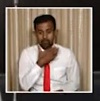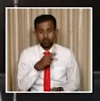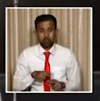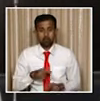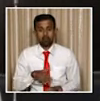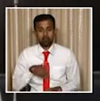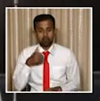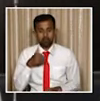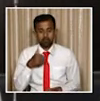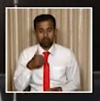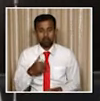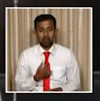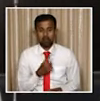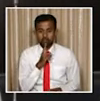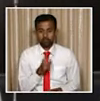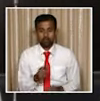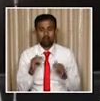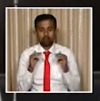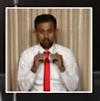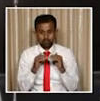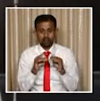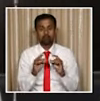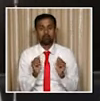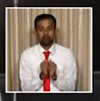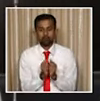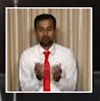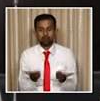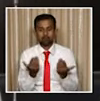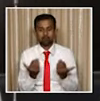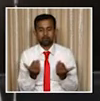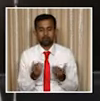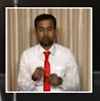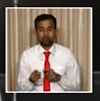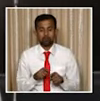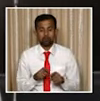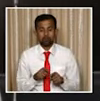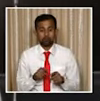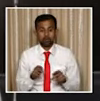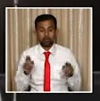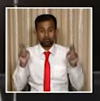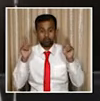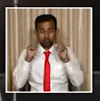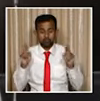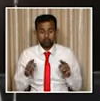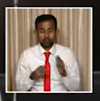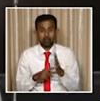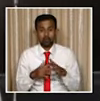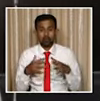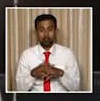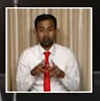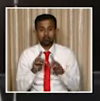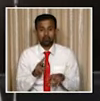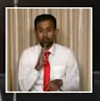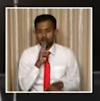in keeping with international laws without hypocrisy and double standard. This is the time to be